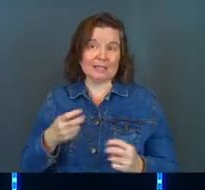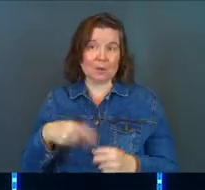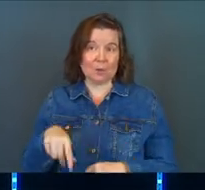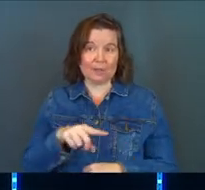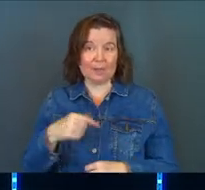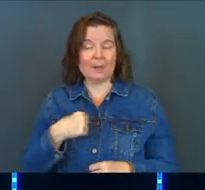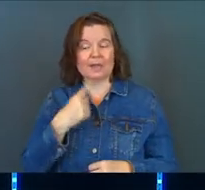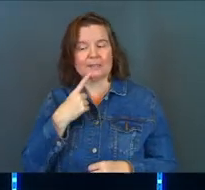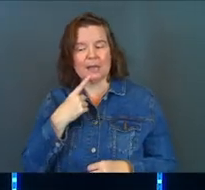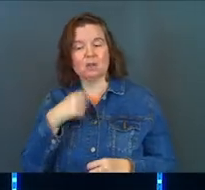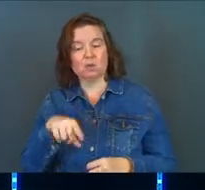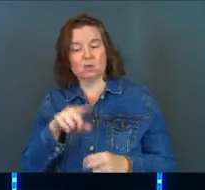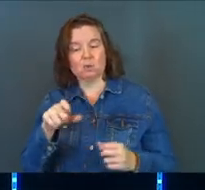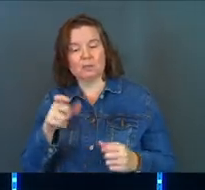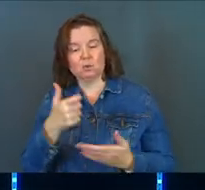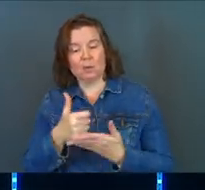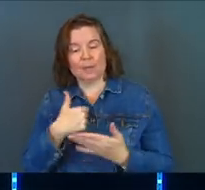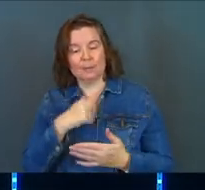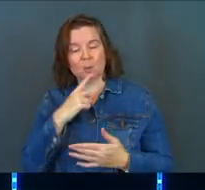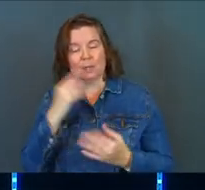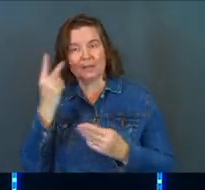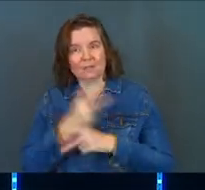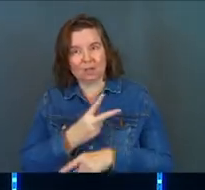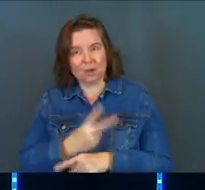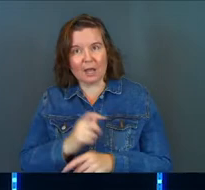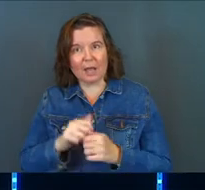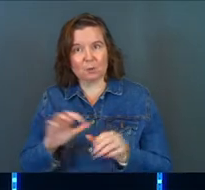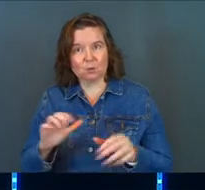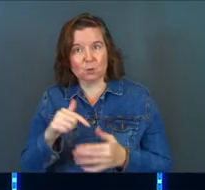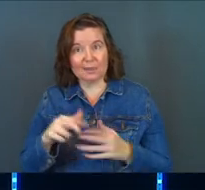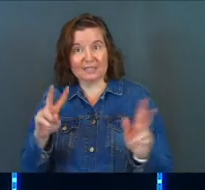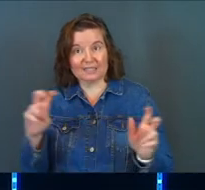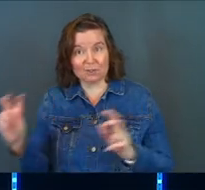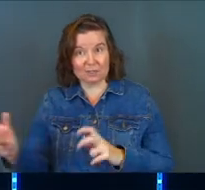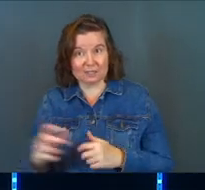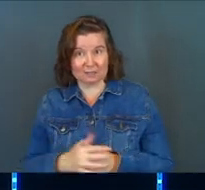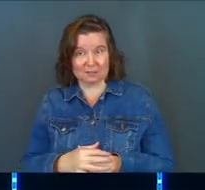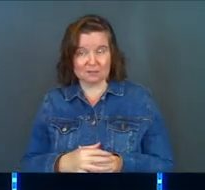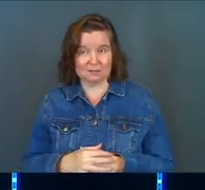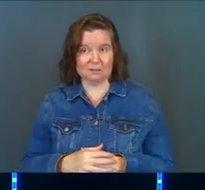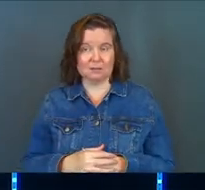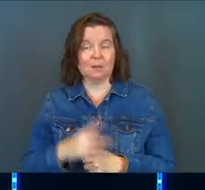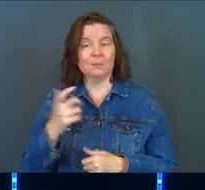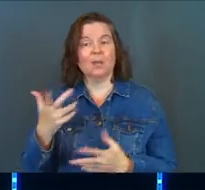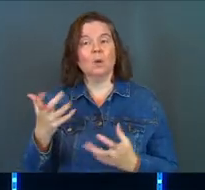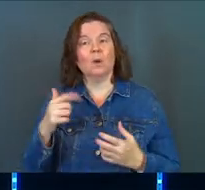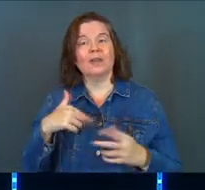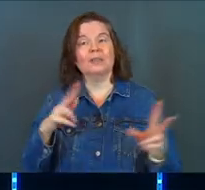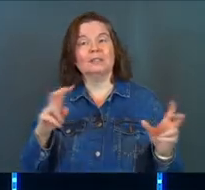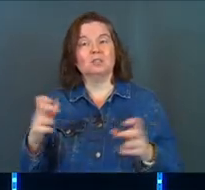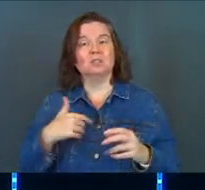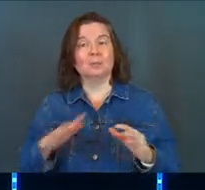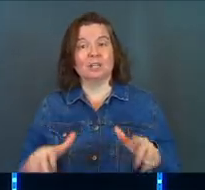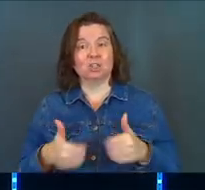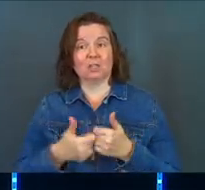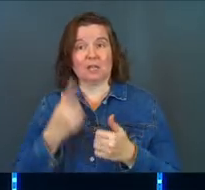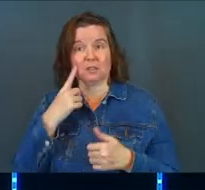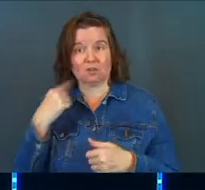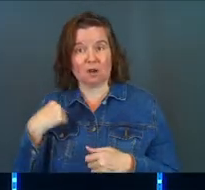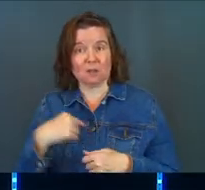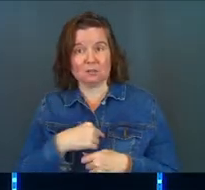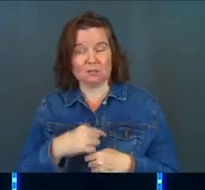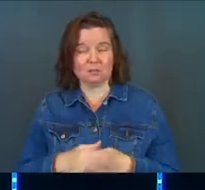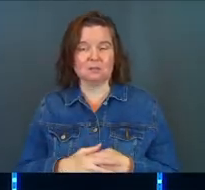with them and said, you guys need to help me really figure this out, how we're going to do this series. Because I want this series to be a challenge for